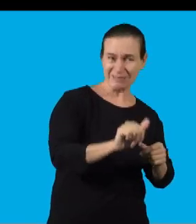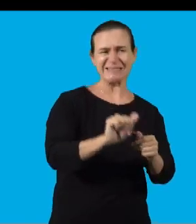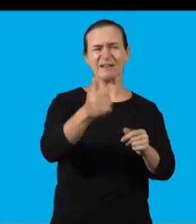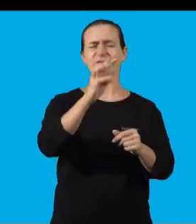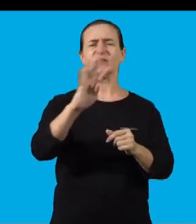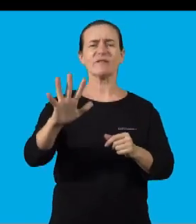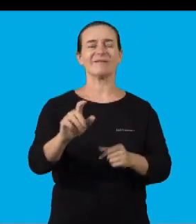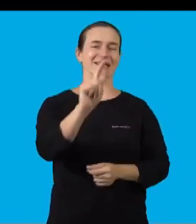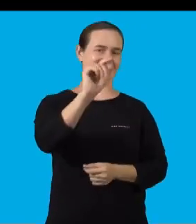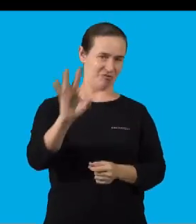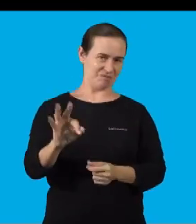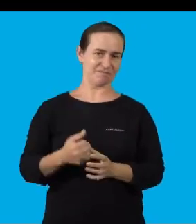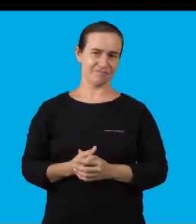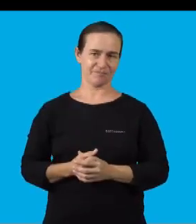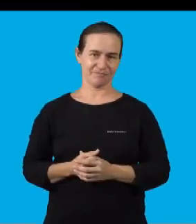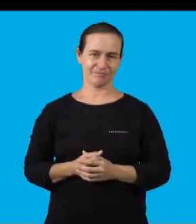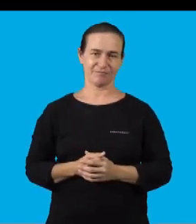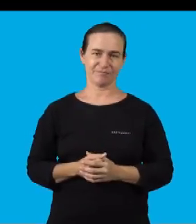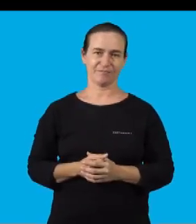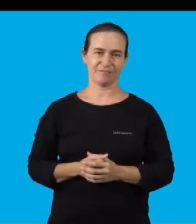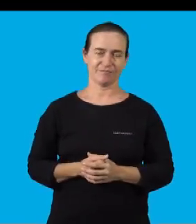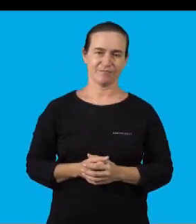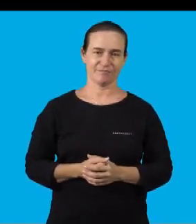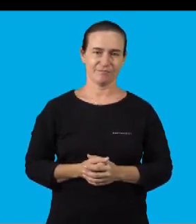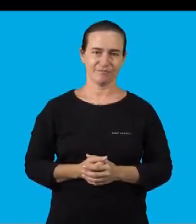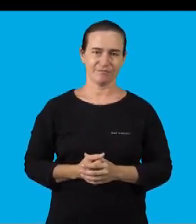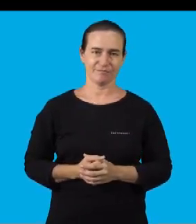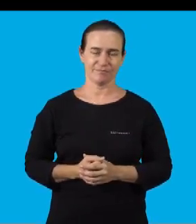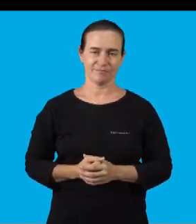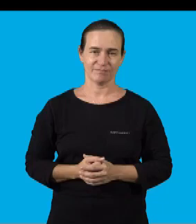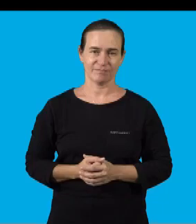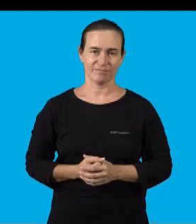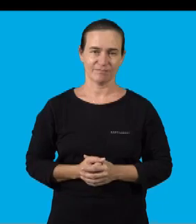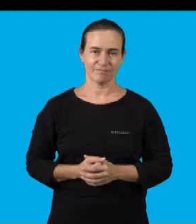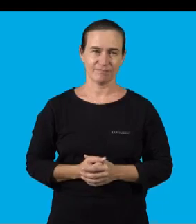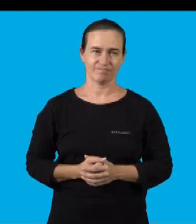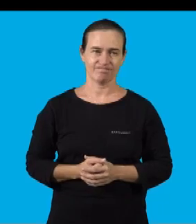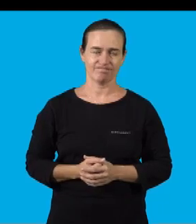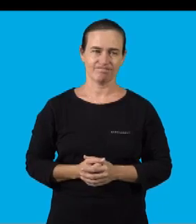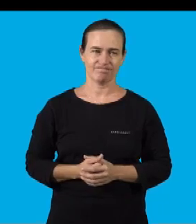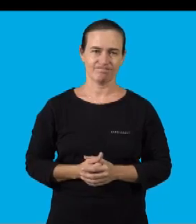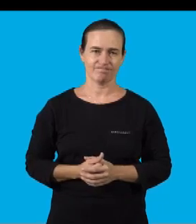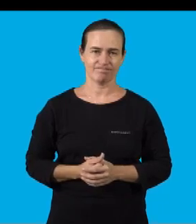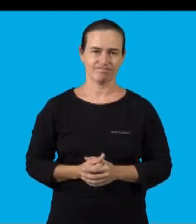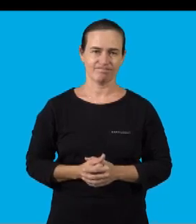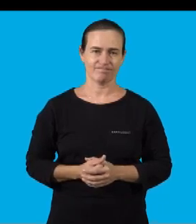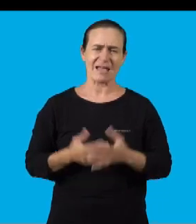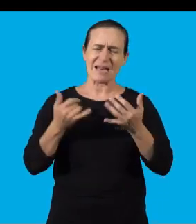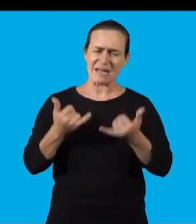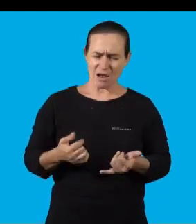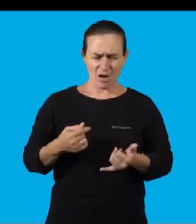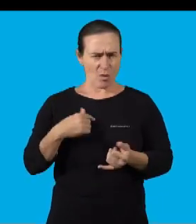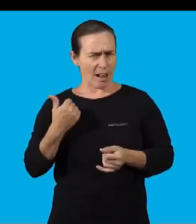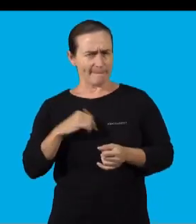and 45 is our term 3. So those are the first three terms. Now, how are we going to